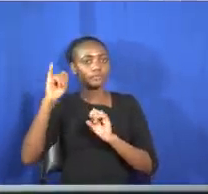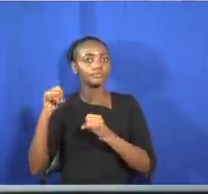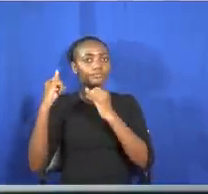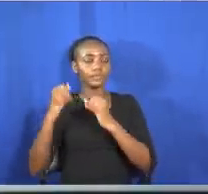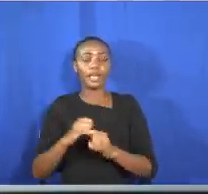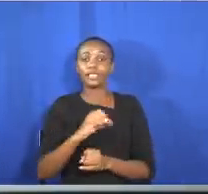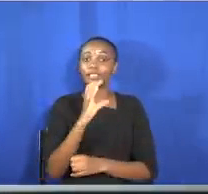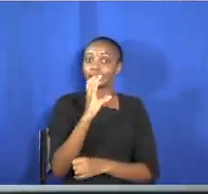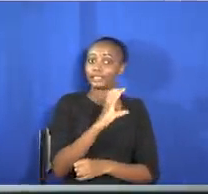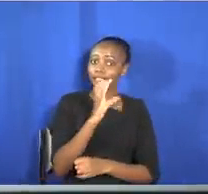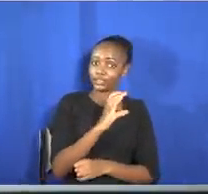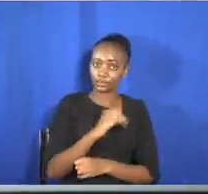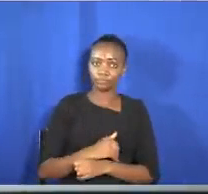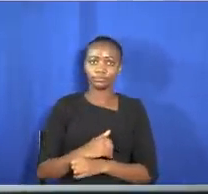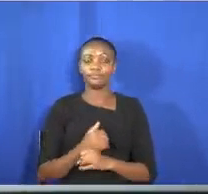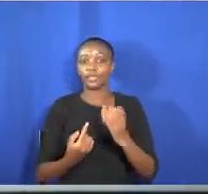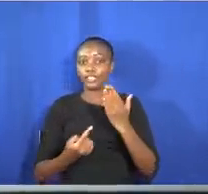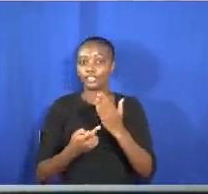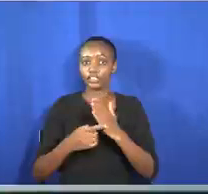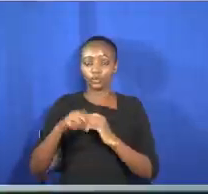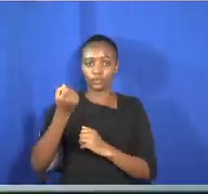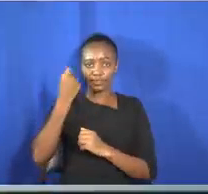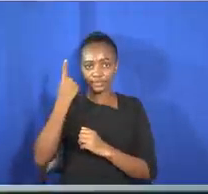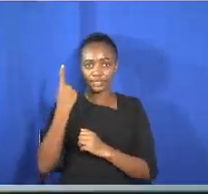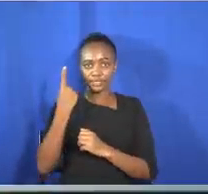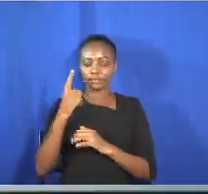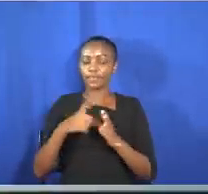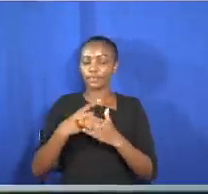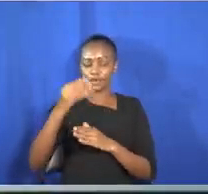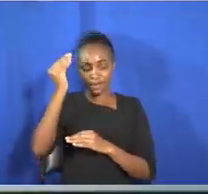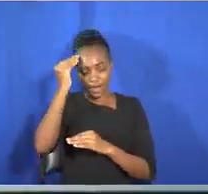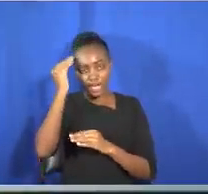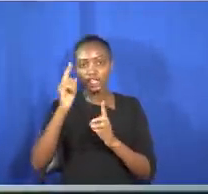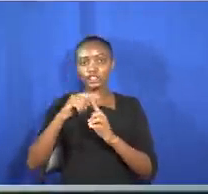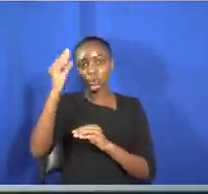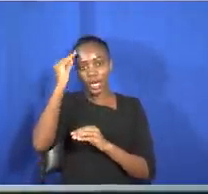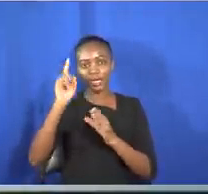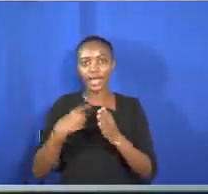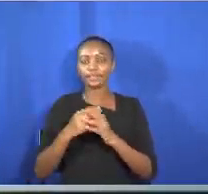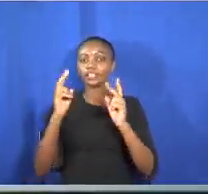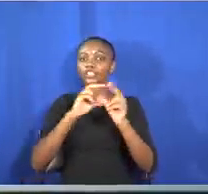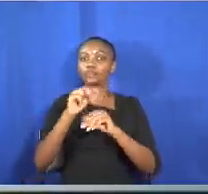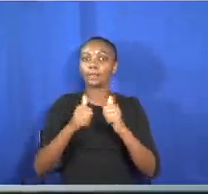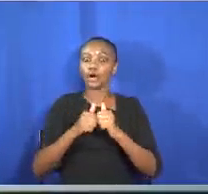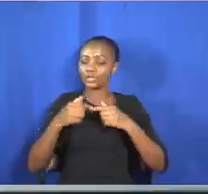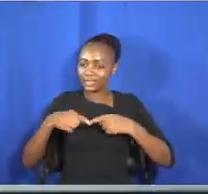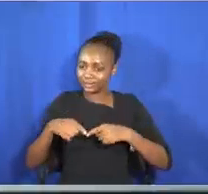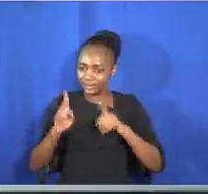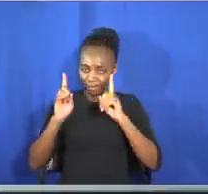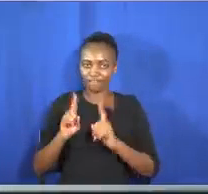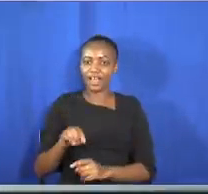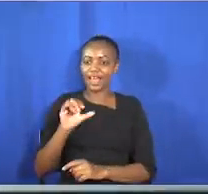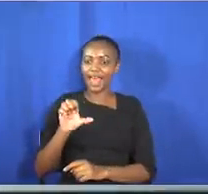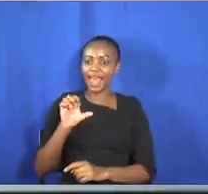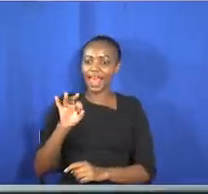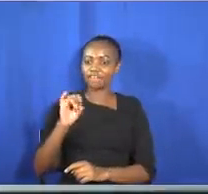and creativity, citizenship, digital literacy, learning to learn, and the issue of